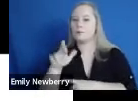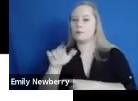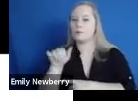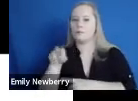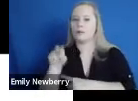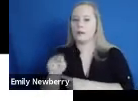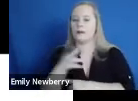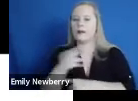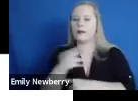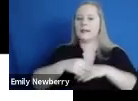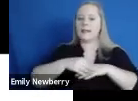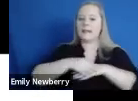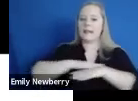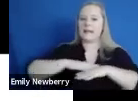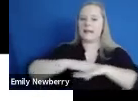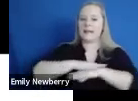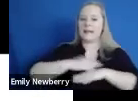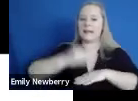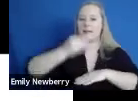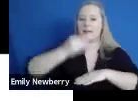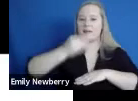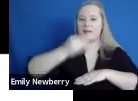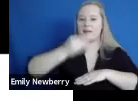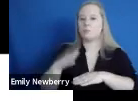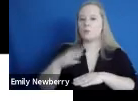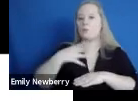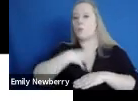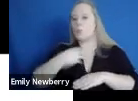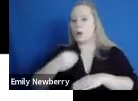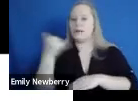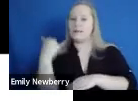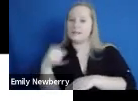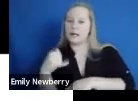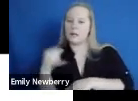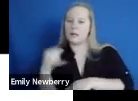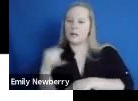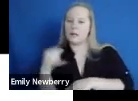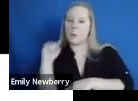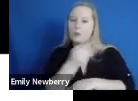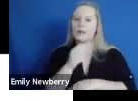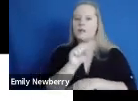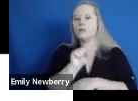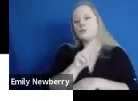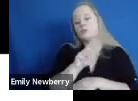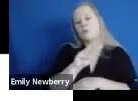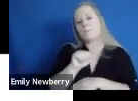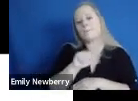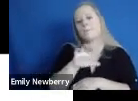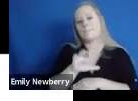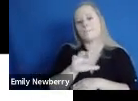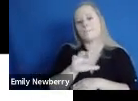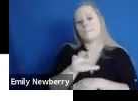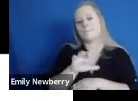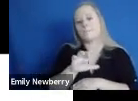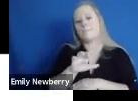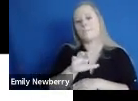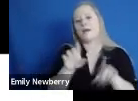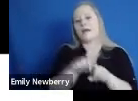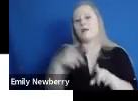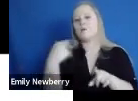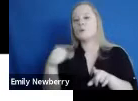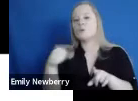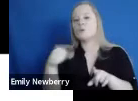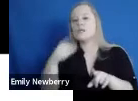one we grow blue corn, white corn, yellow corn, and sumac berries. And we also have green chili that are under